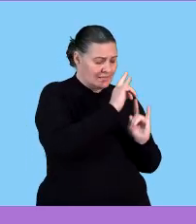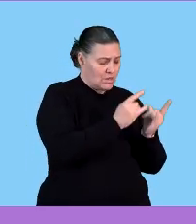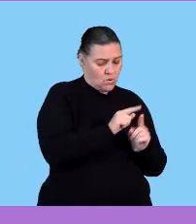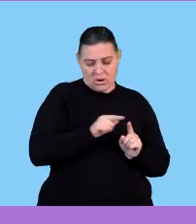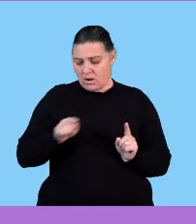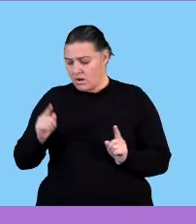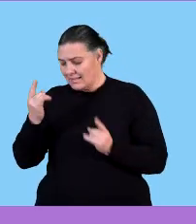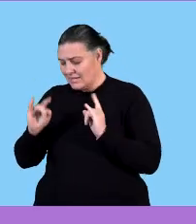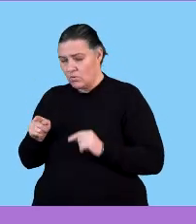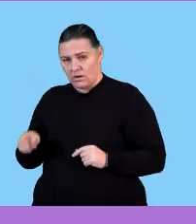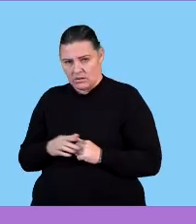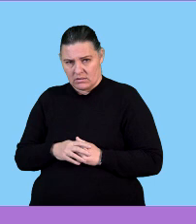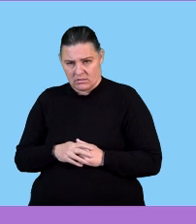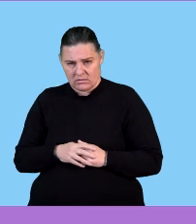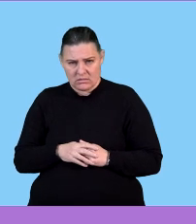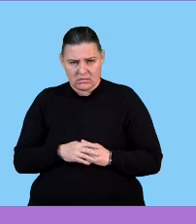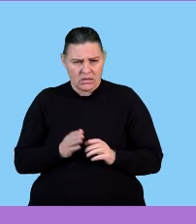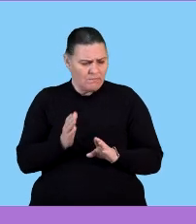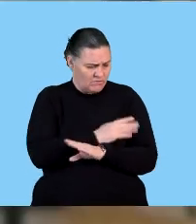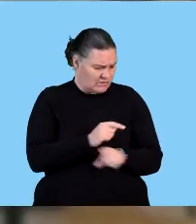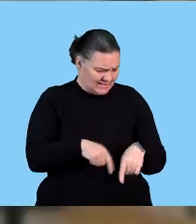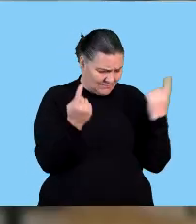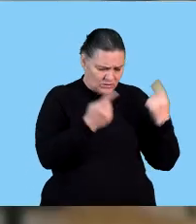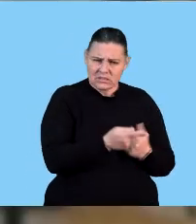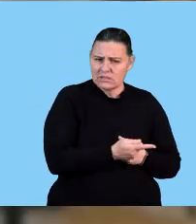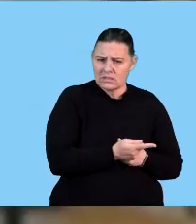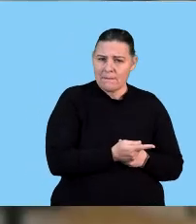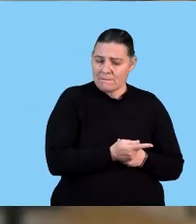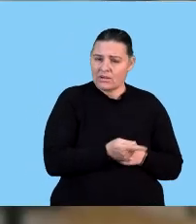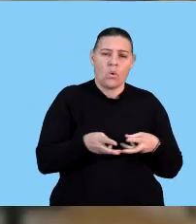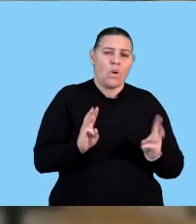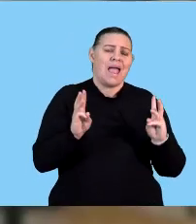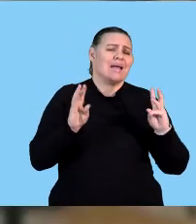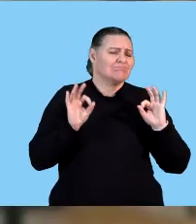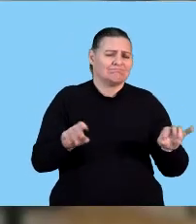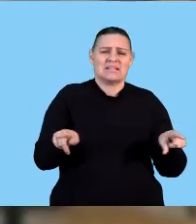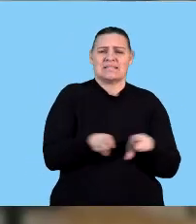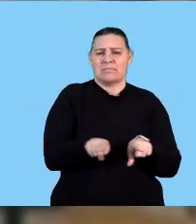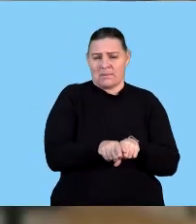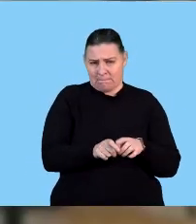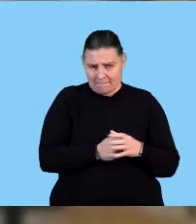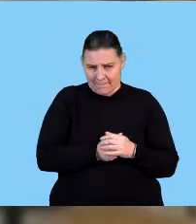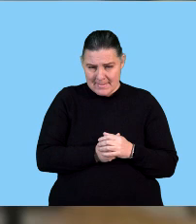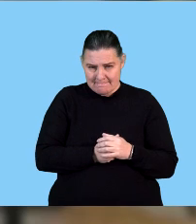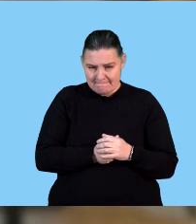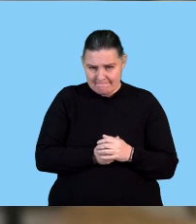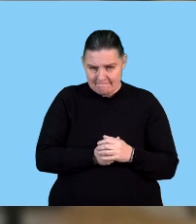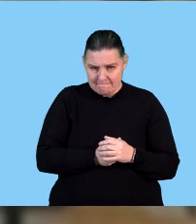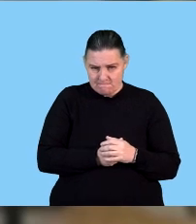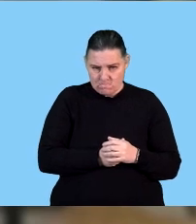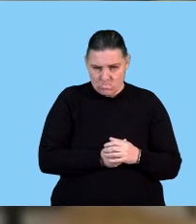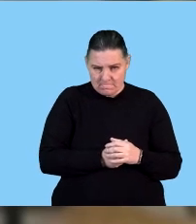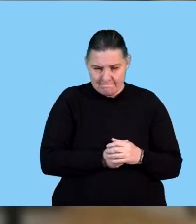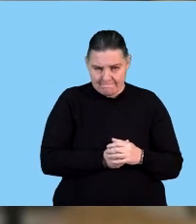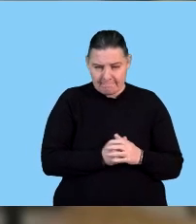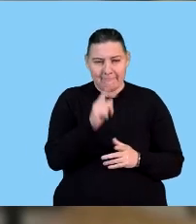towns. So if you look at this bar scale, it's different to the previous one. The method is identical, regardless of the type of bar scale you are given, or you